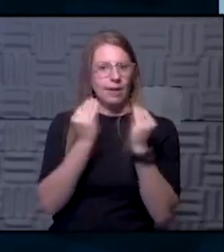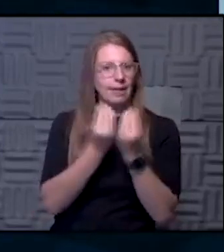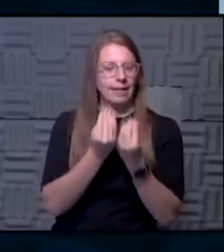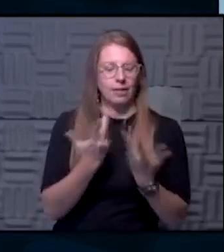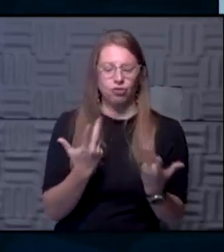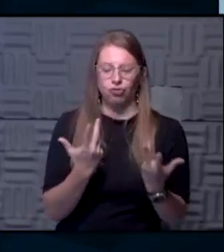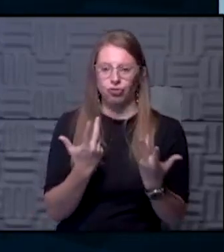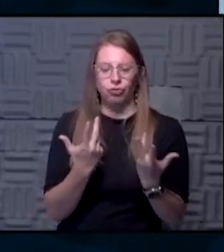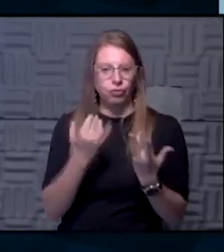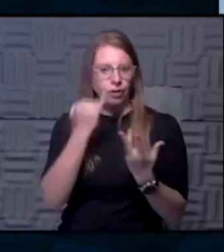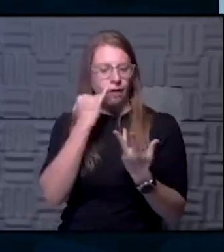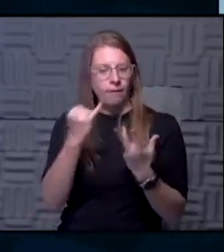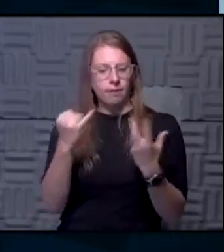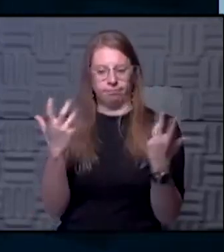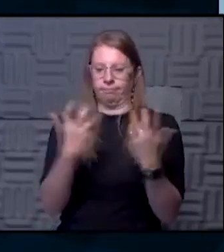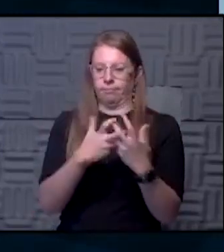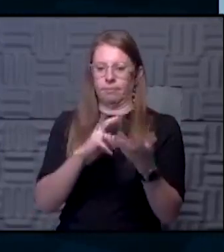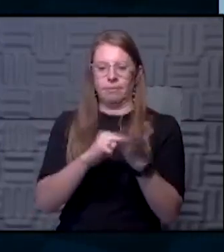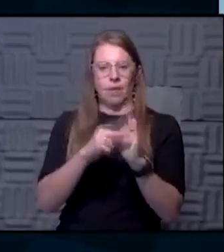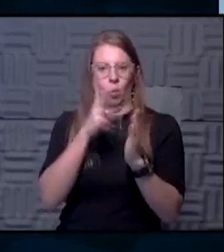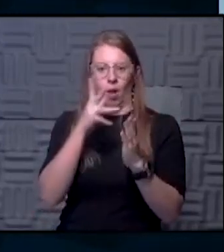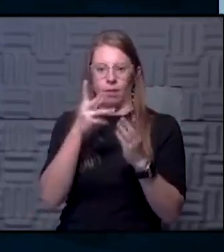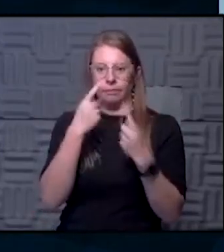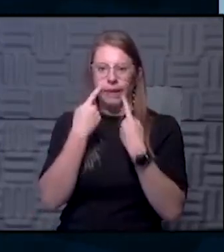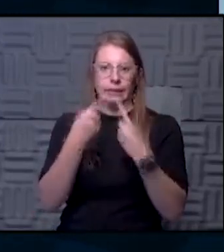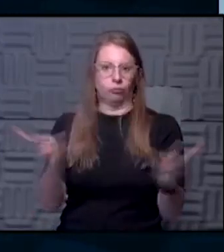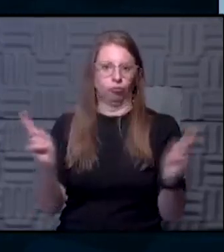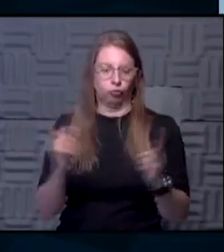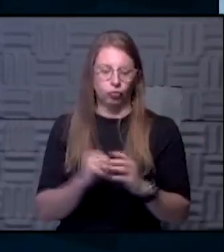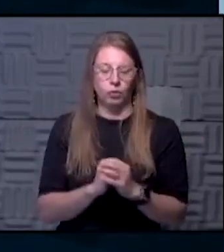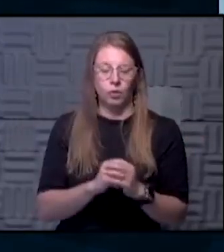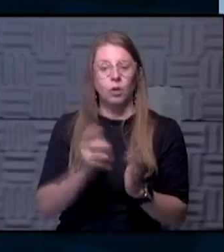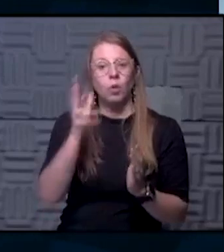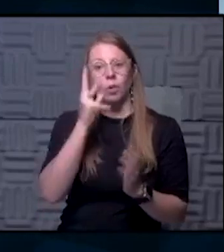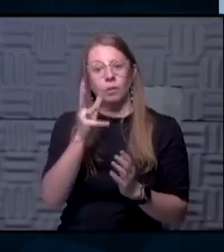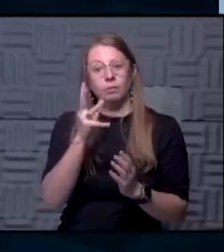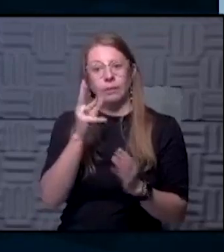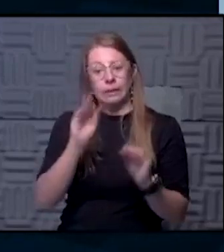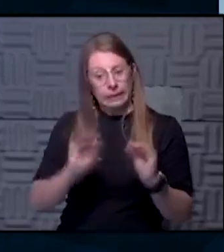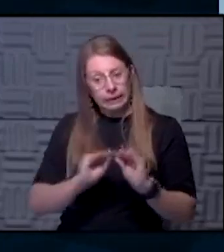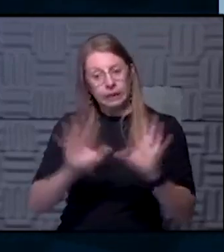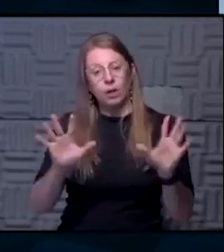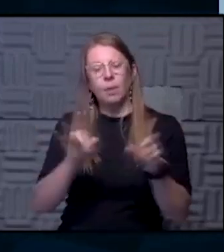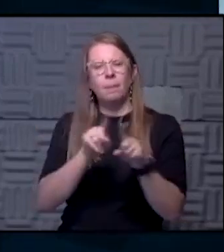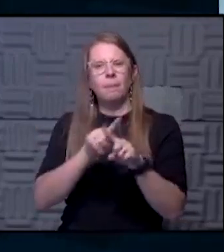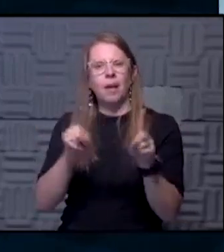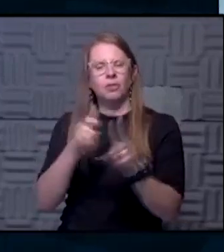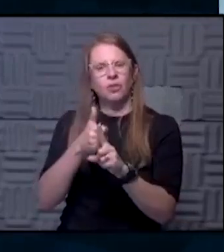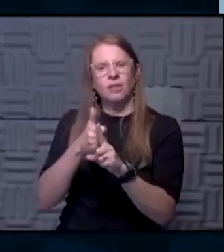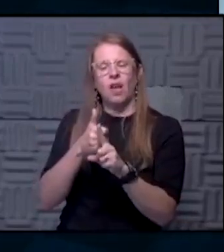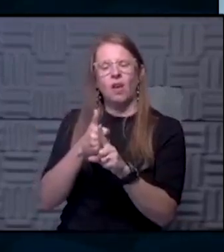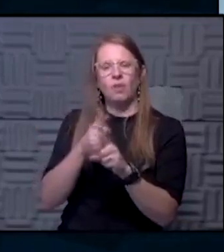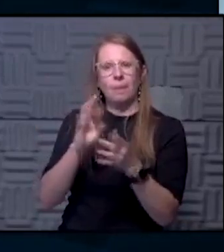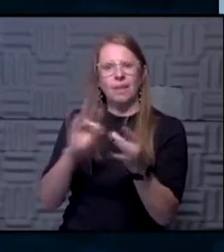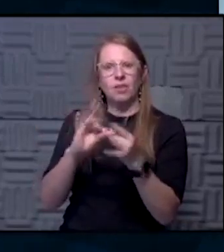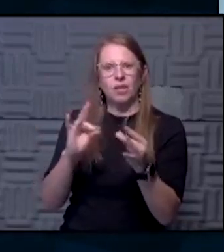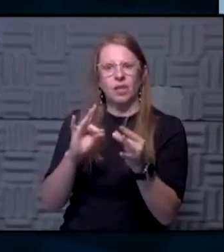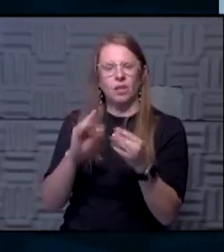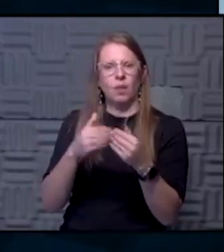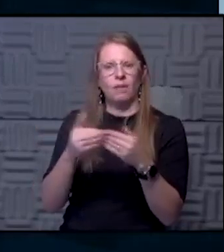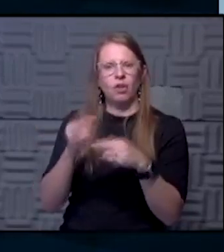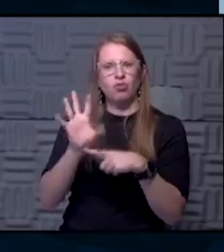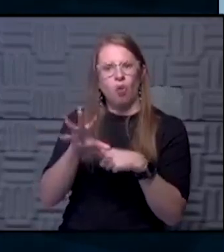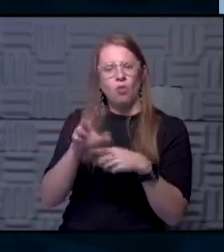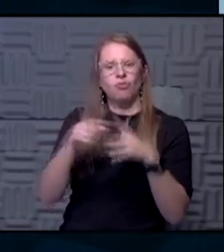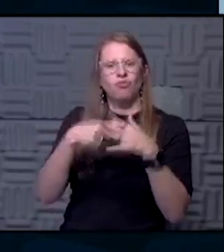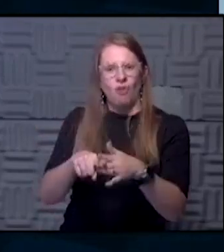are. And so that will be clear, but we just like you were mentioning at the top of the show, have the